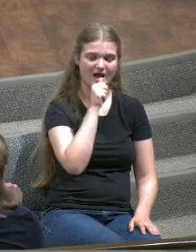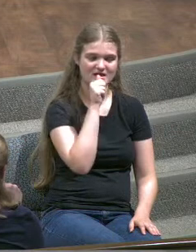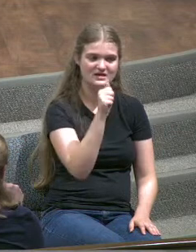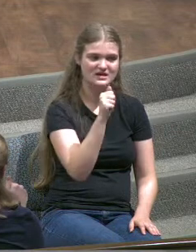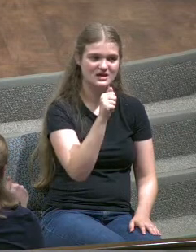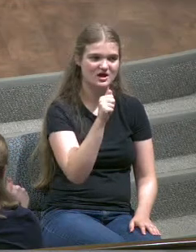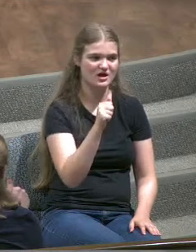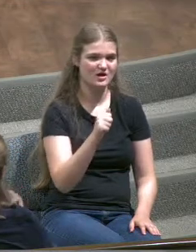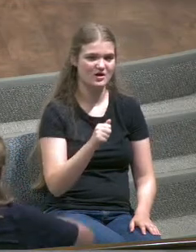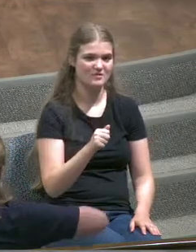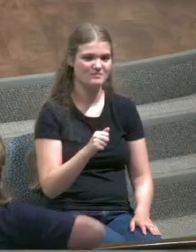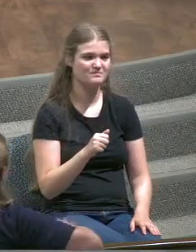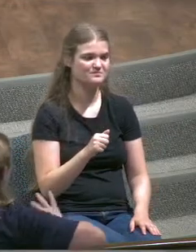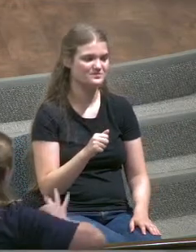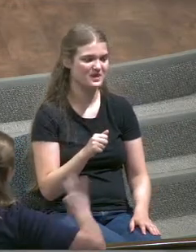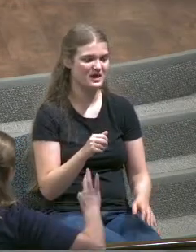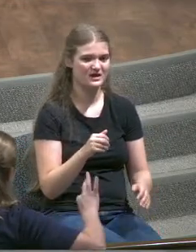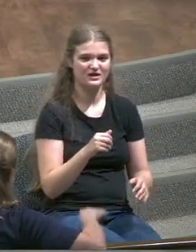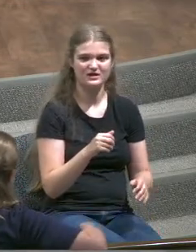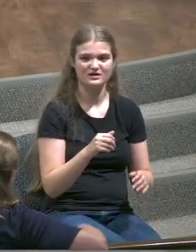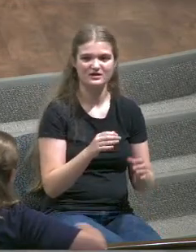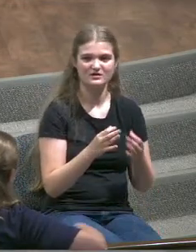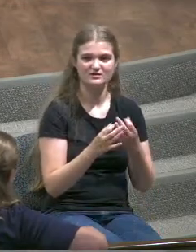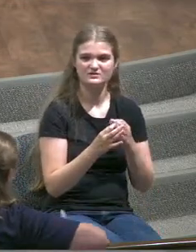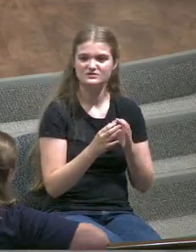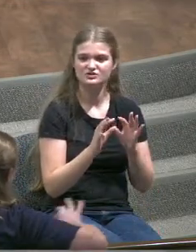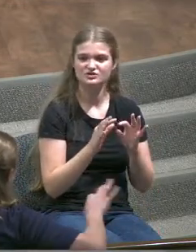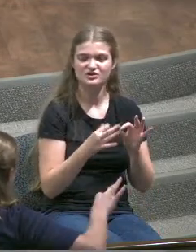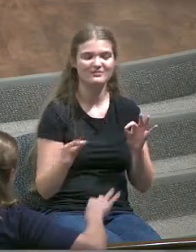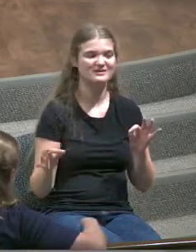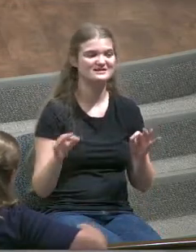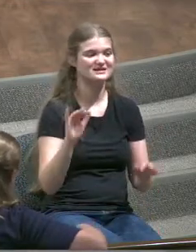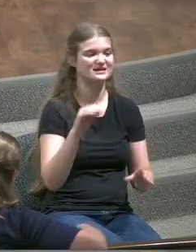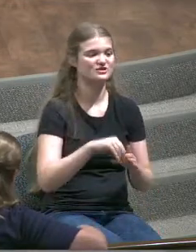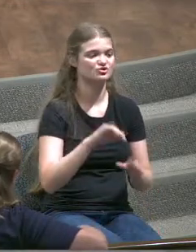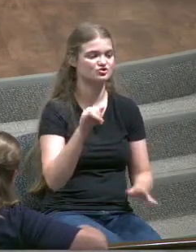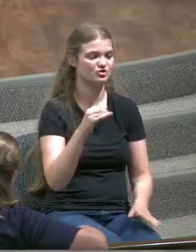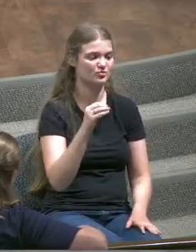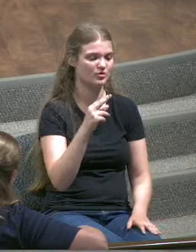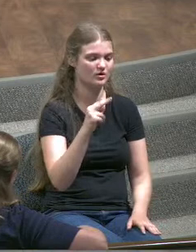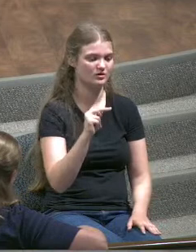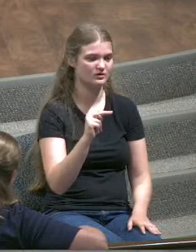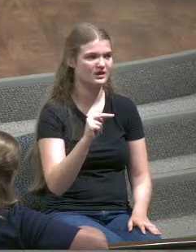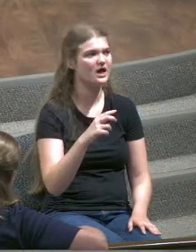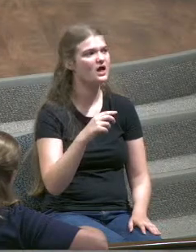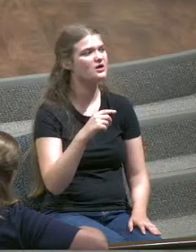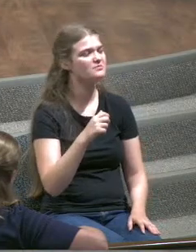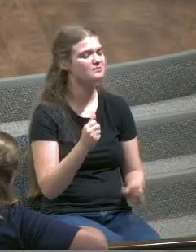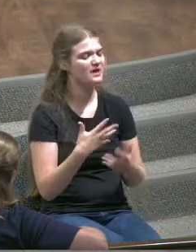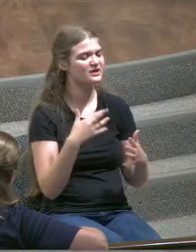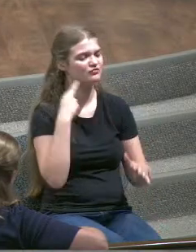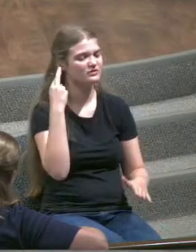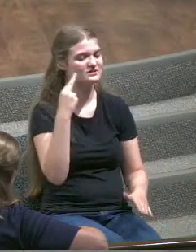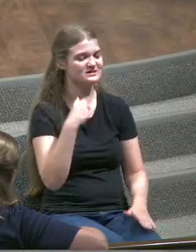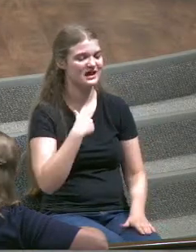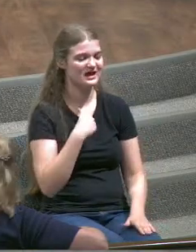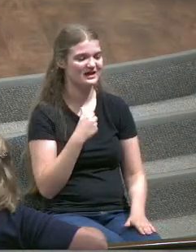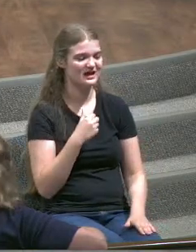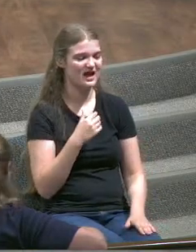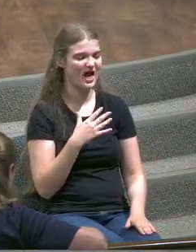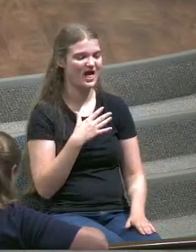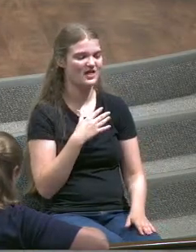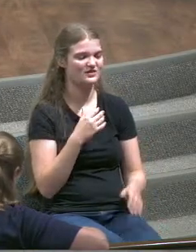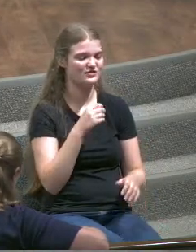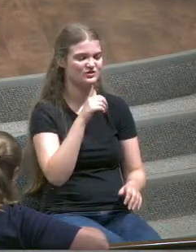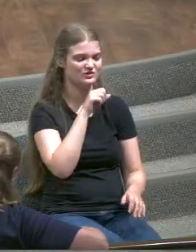And one of the reasons why I love, well, there's a lot of reasons why I love all those I am statements, like, you know, like I am the light of the world, I